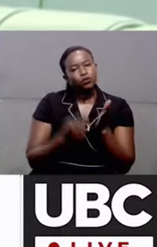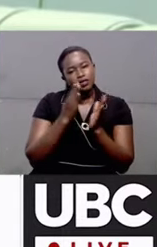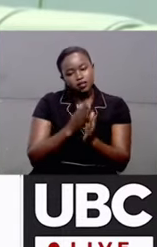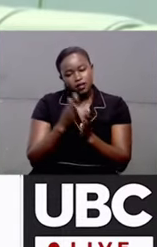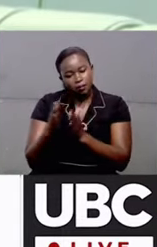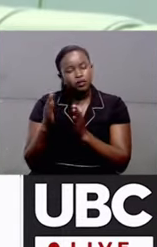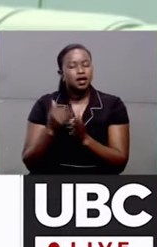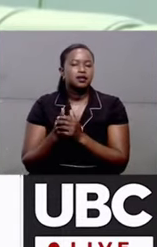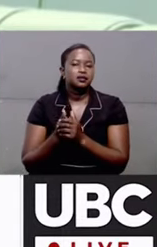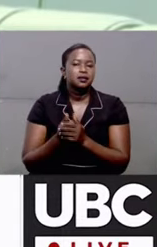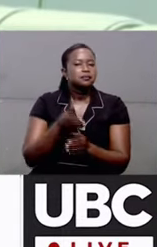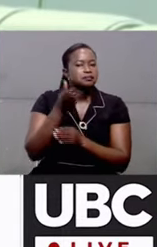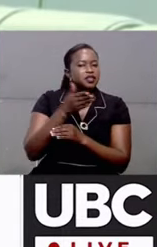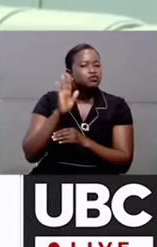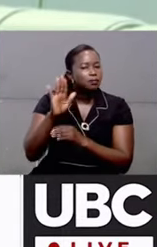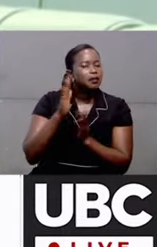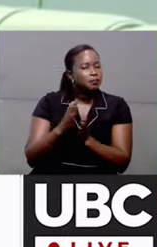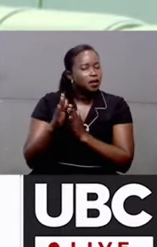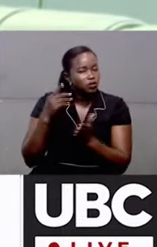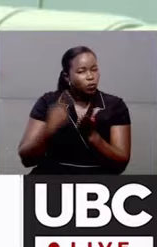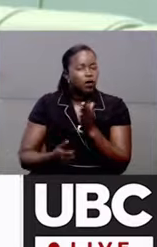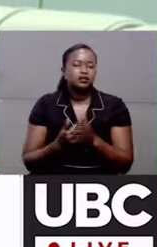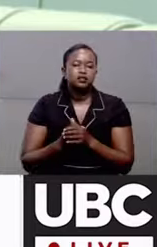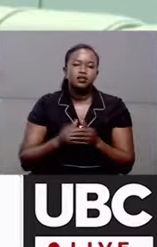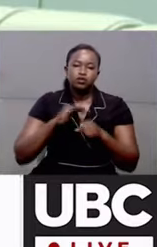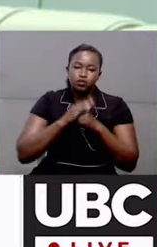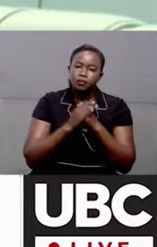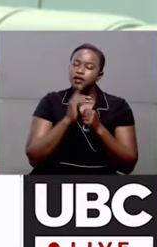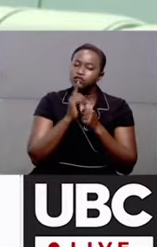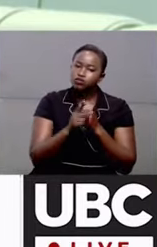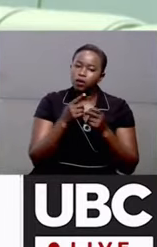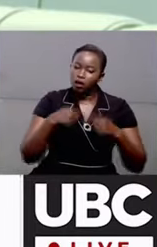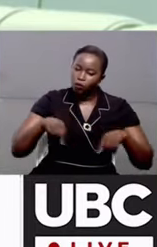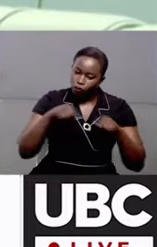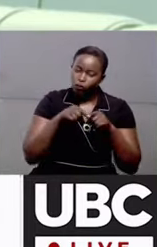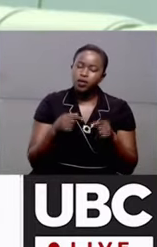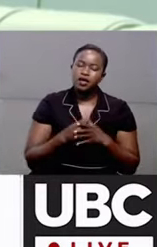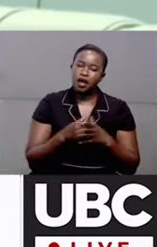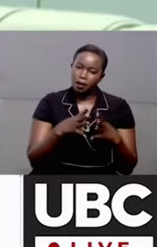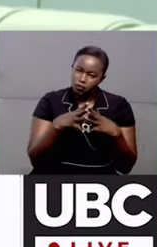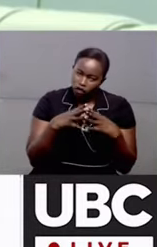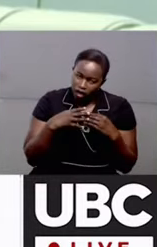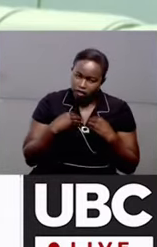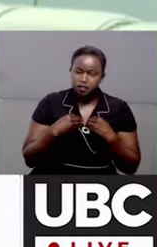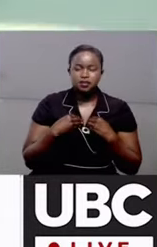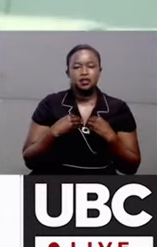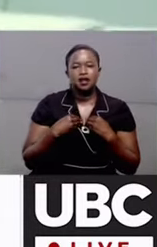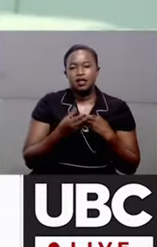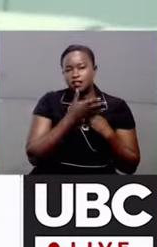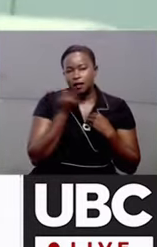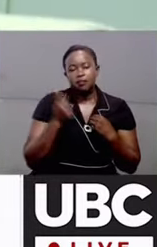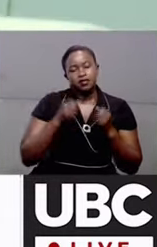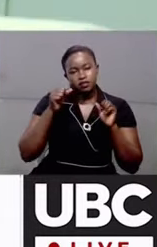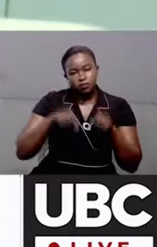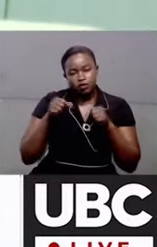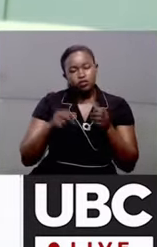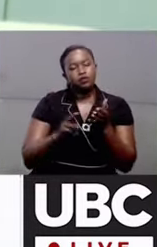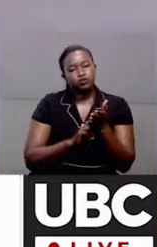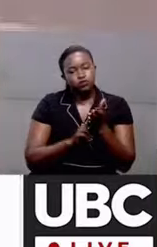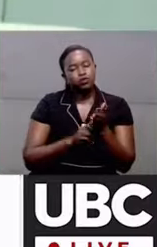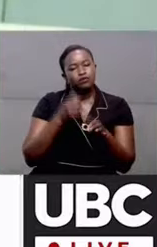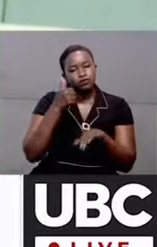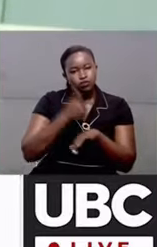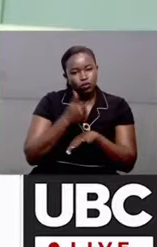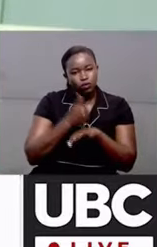the ministry in as far as ensuring that we harnessed the best possible use of Soroti